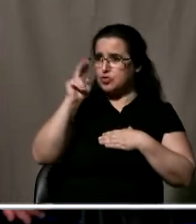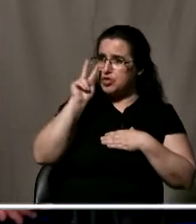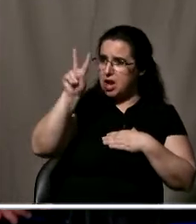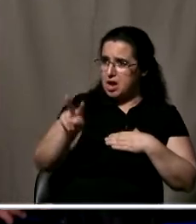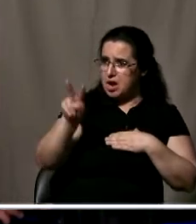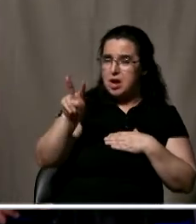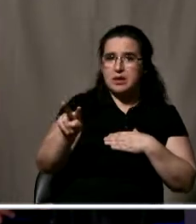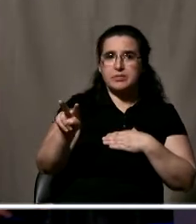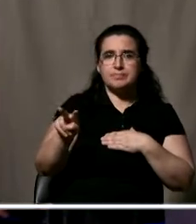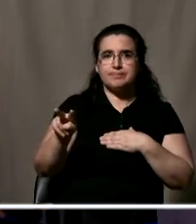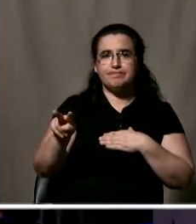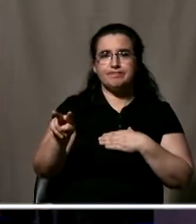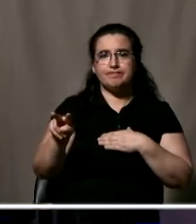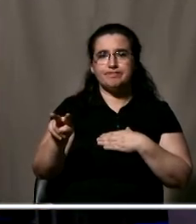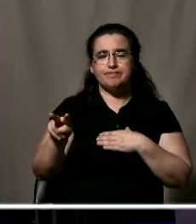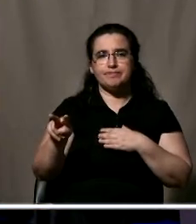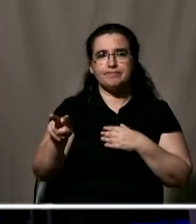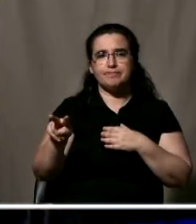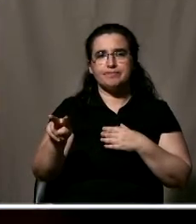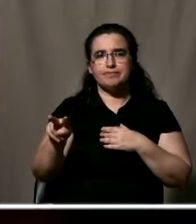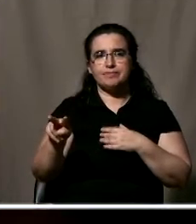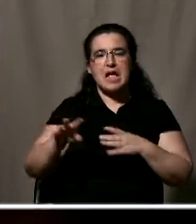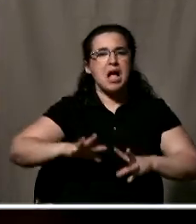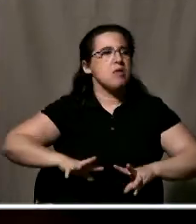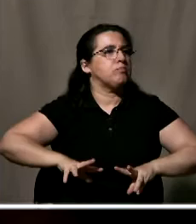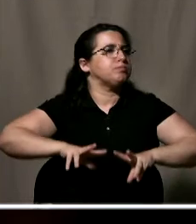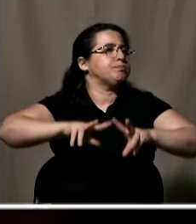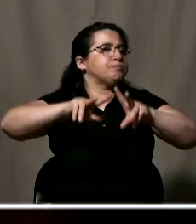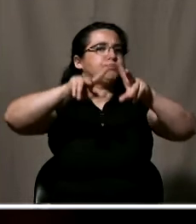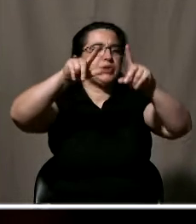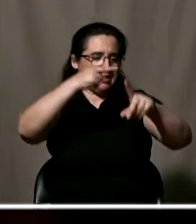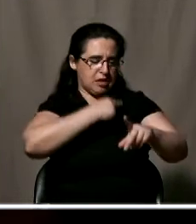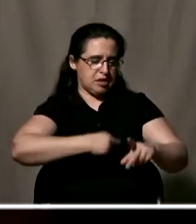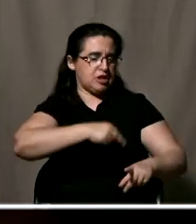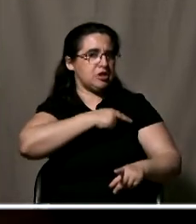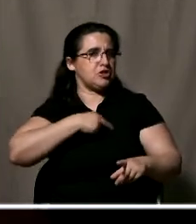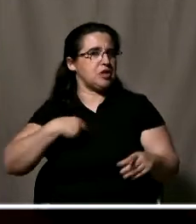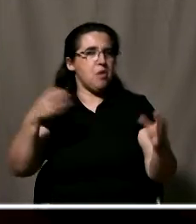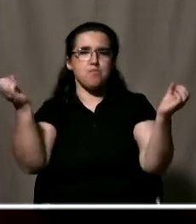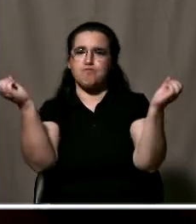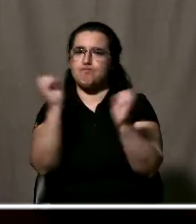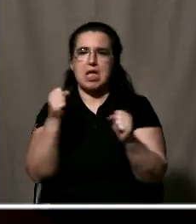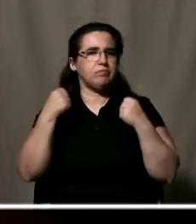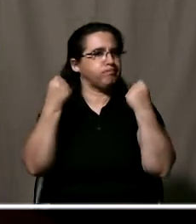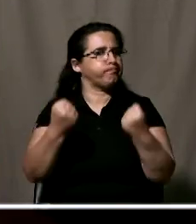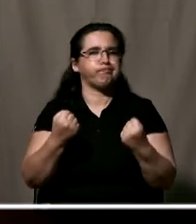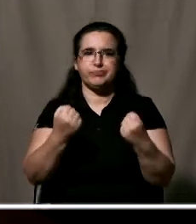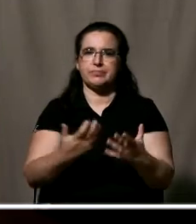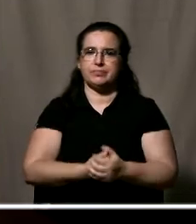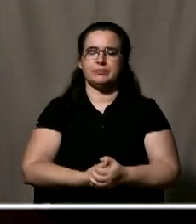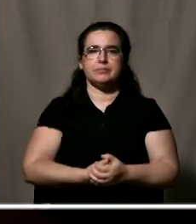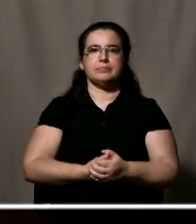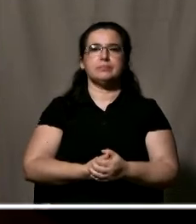para os outros, you will never make progress in the Christian nunca, life. Nunca vão fazer progresso na vida cristã. Looking